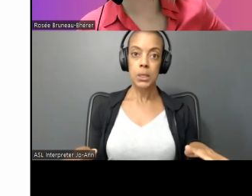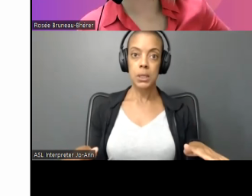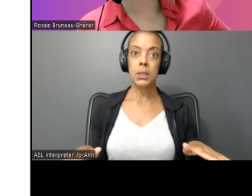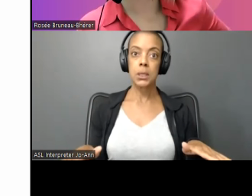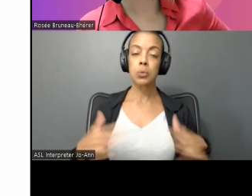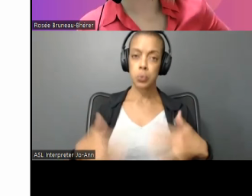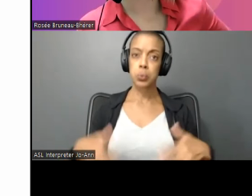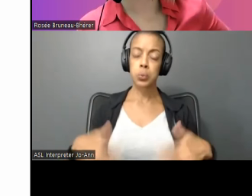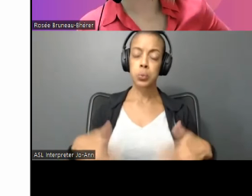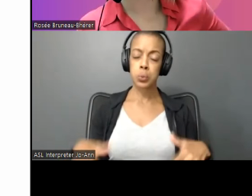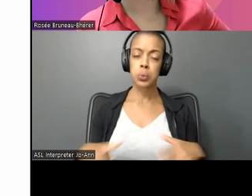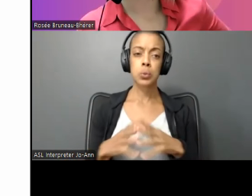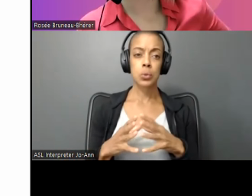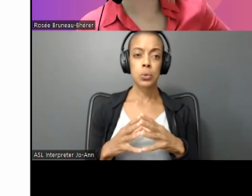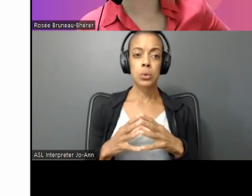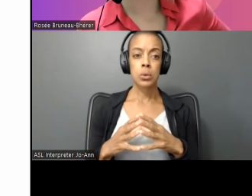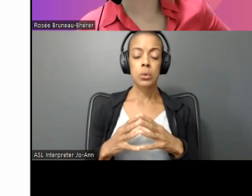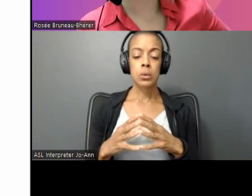children